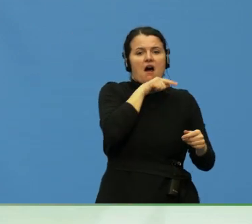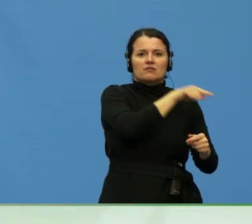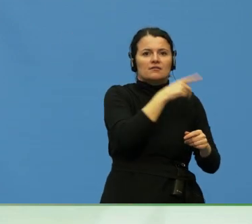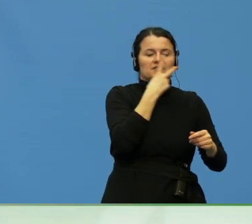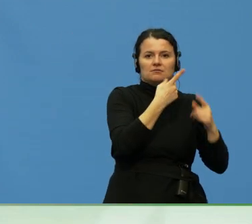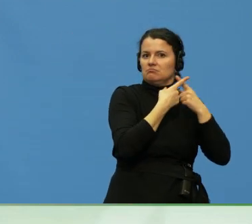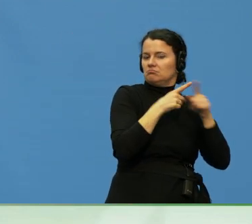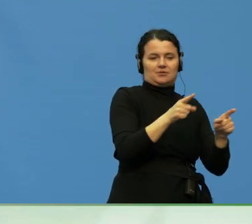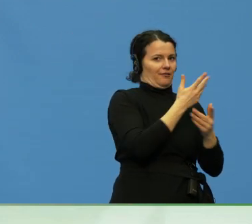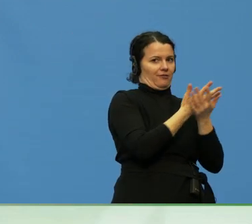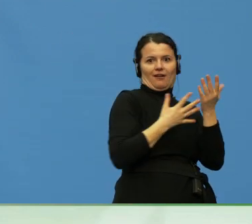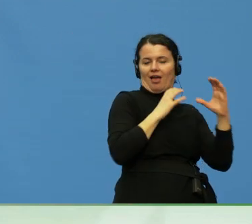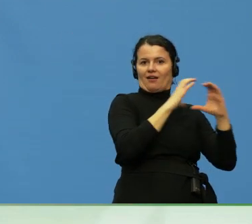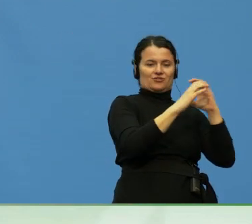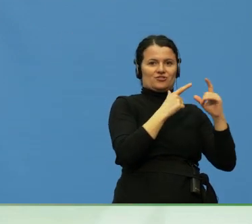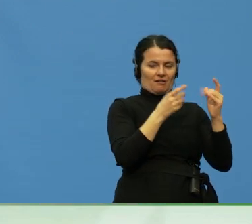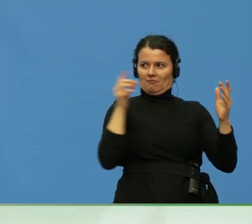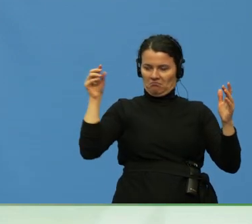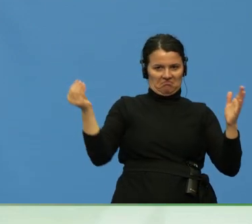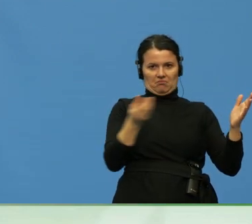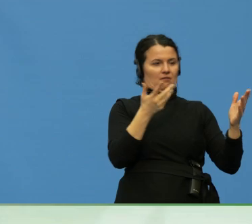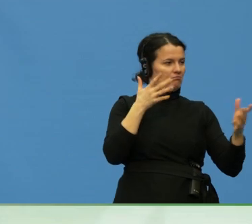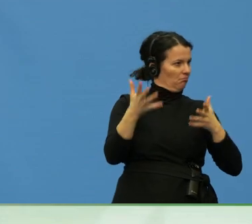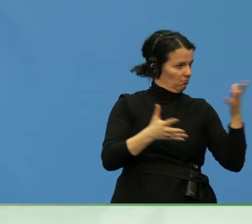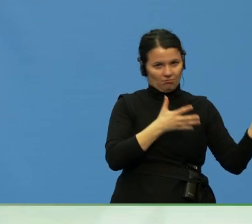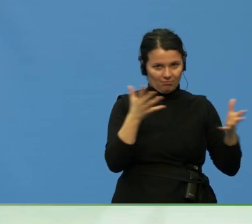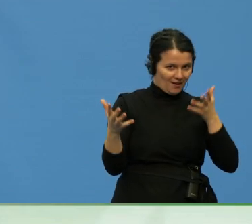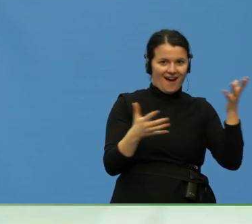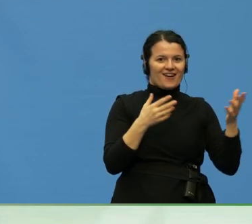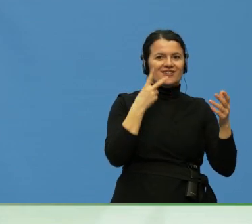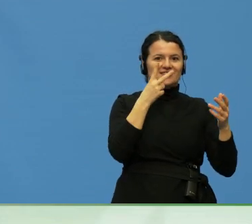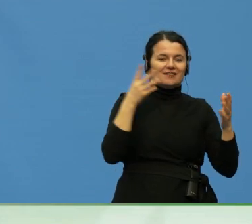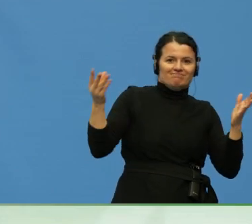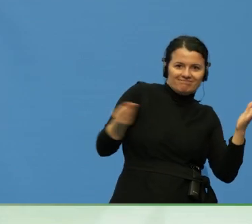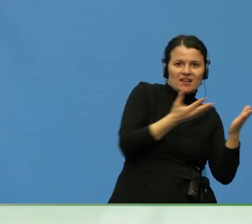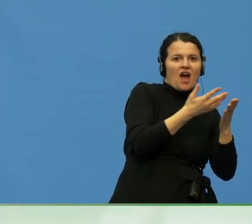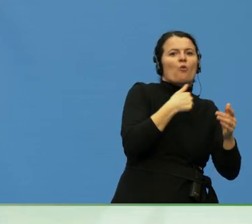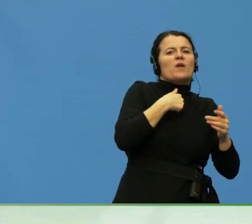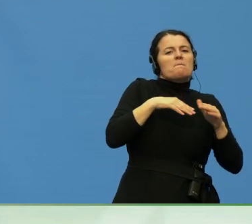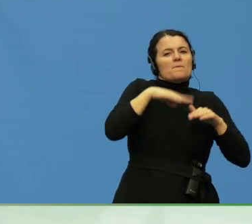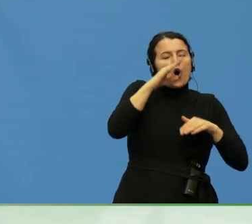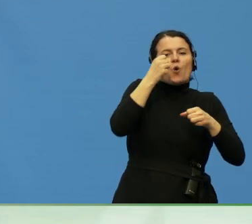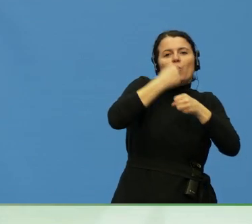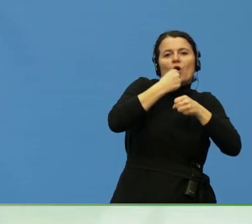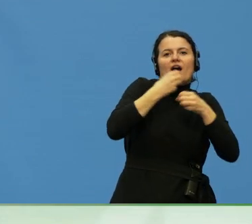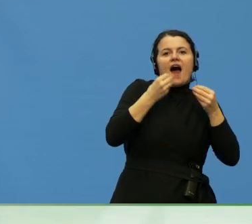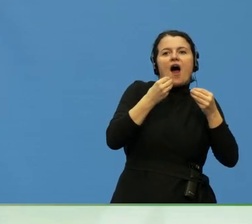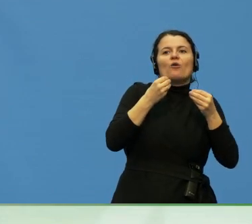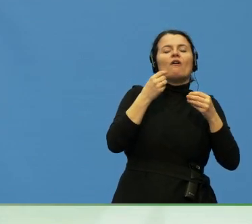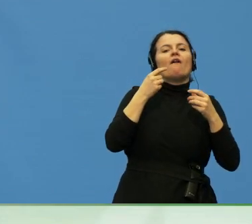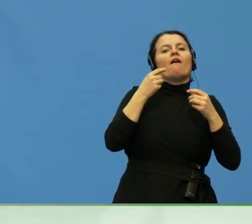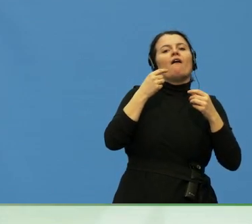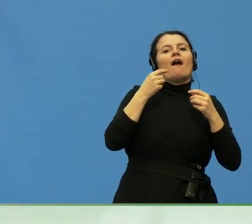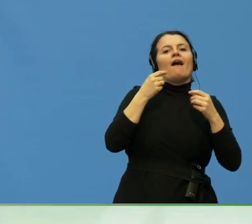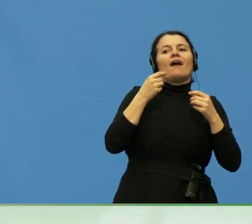human rights front to deal with discrimination once it happened, but not necessarily to avoid it or have any opportunity